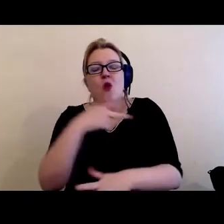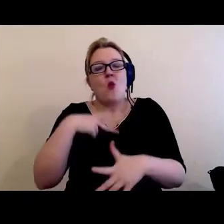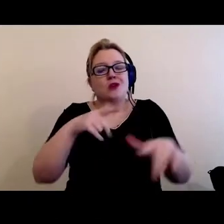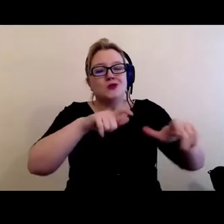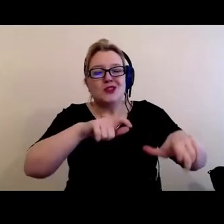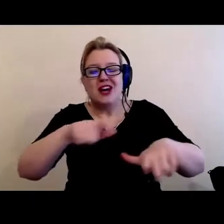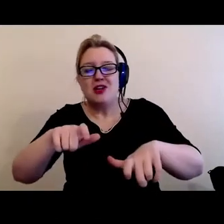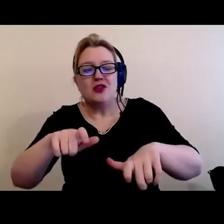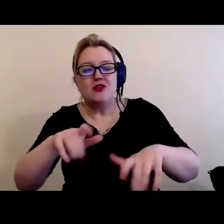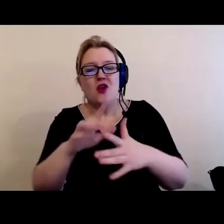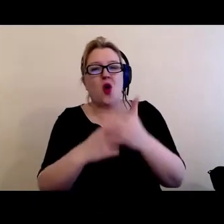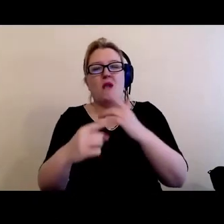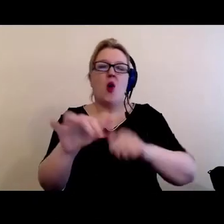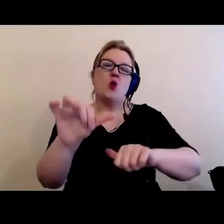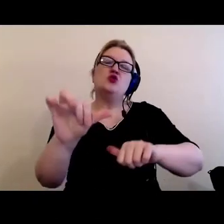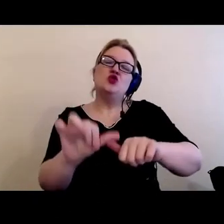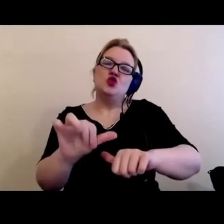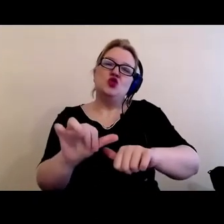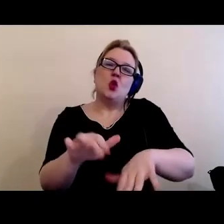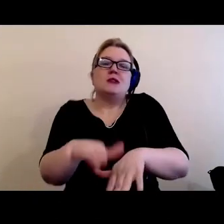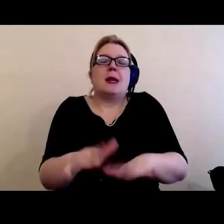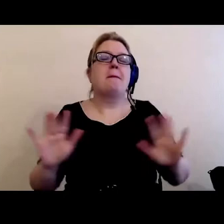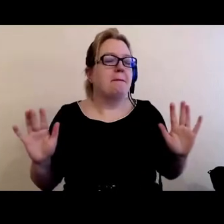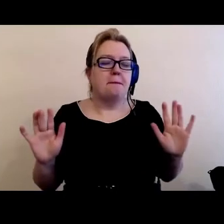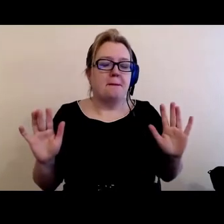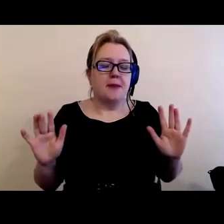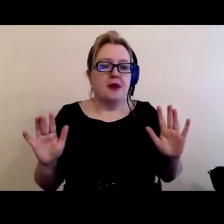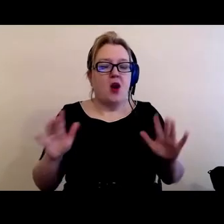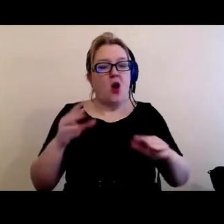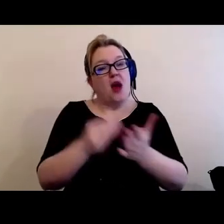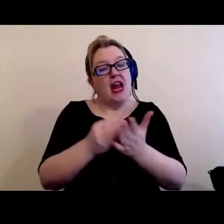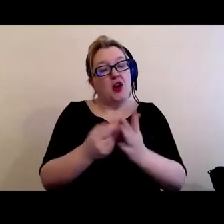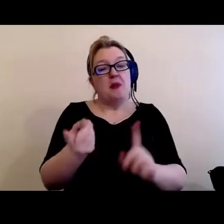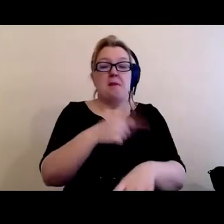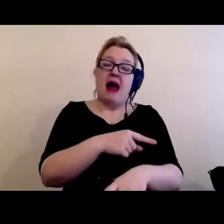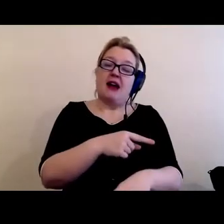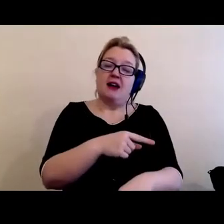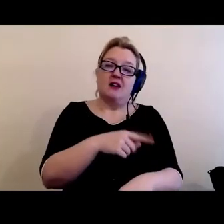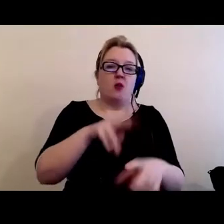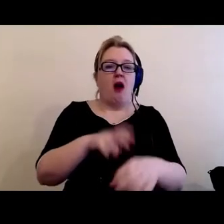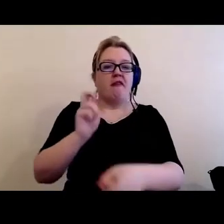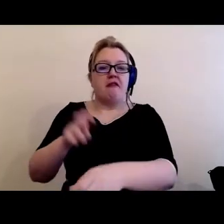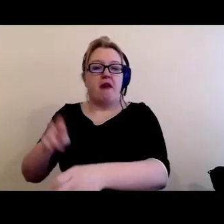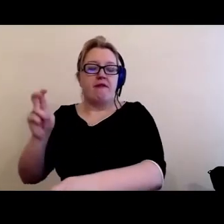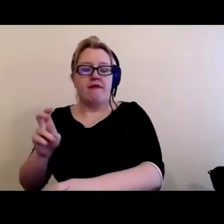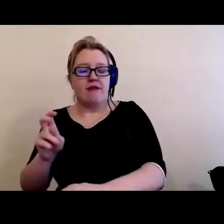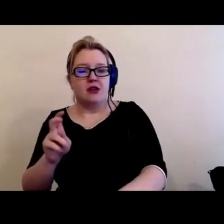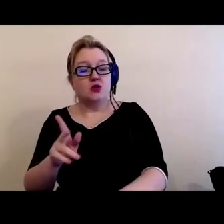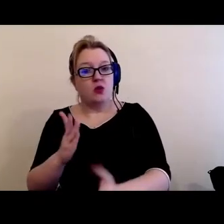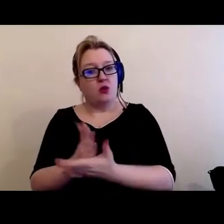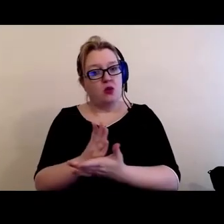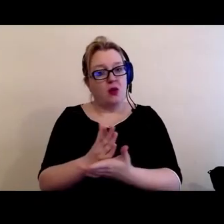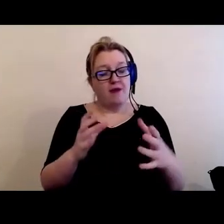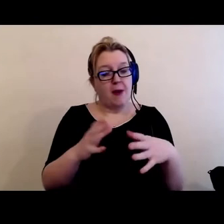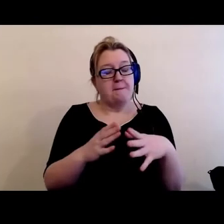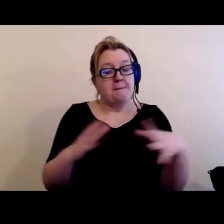short while and then maybe move into other roles when the economy starts to recover and bounce back. So I think there's a big opportunity. We have seen the sector be